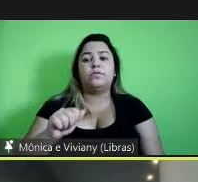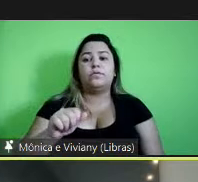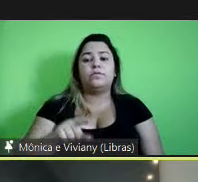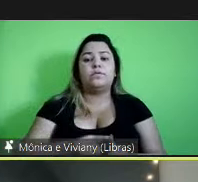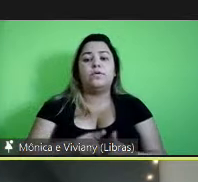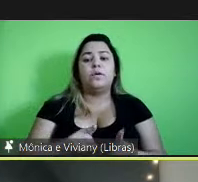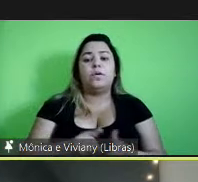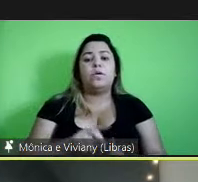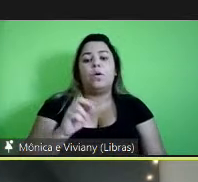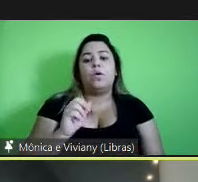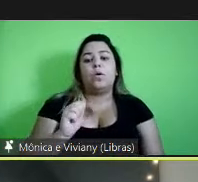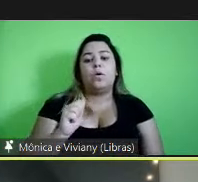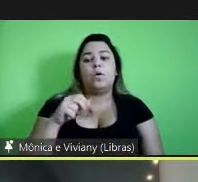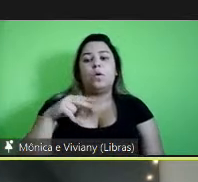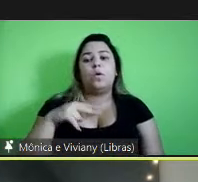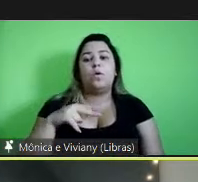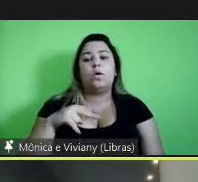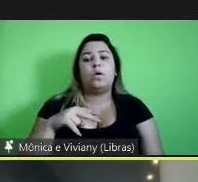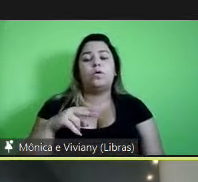IV, and